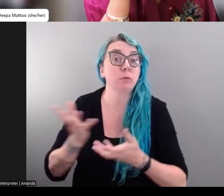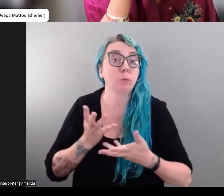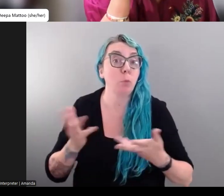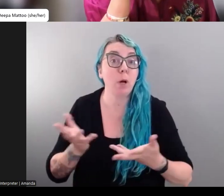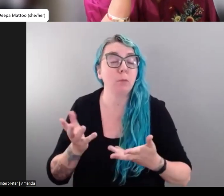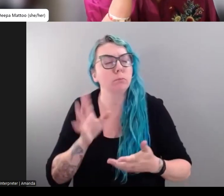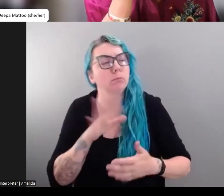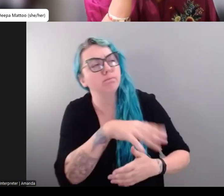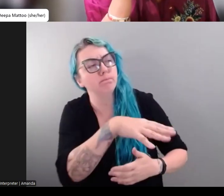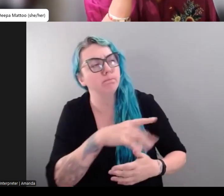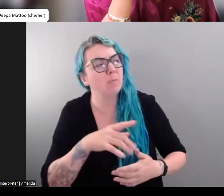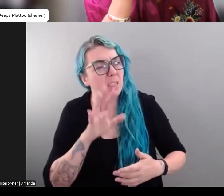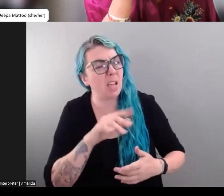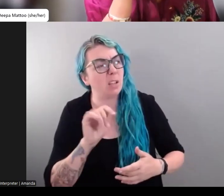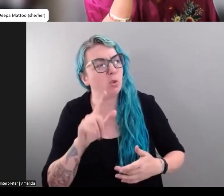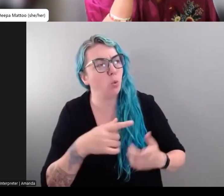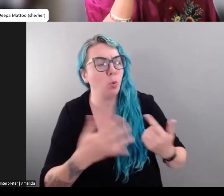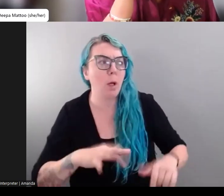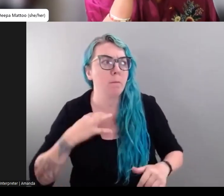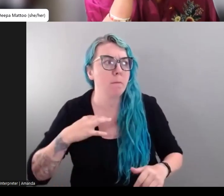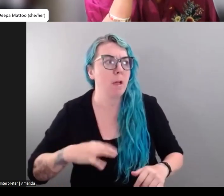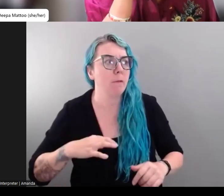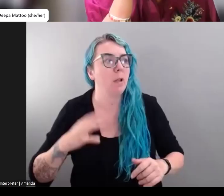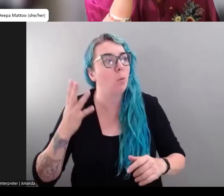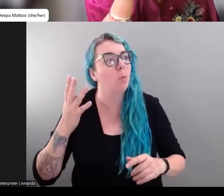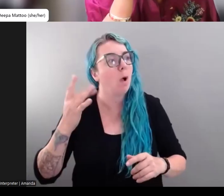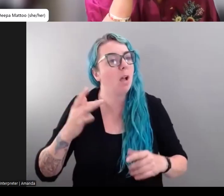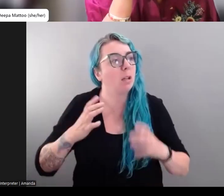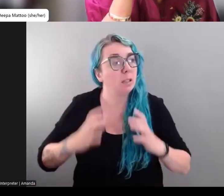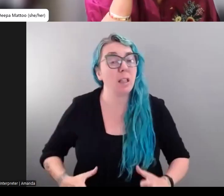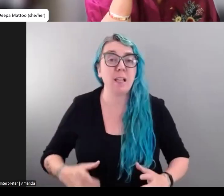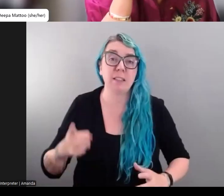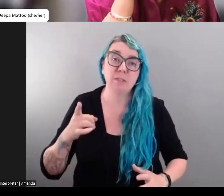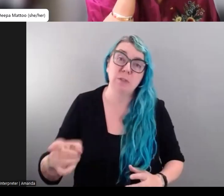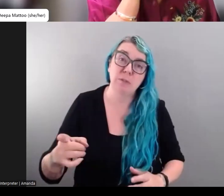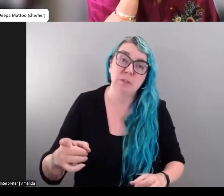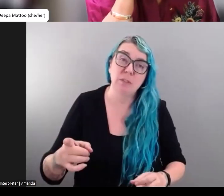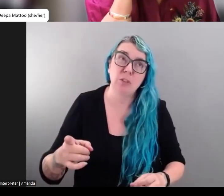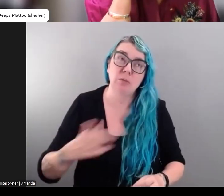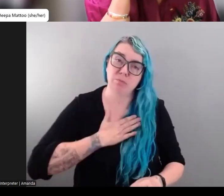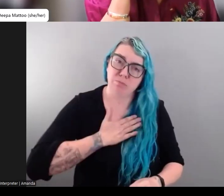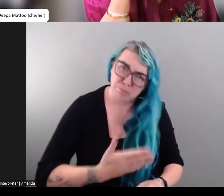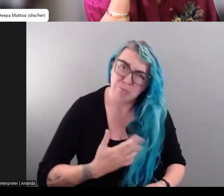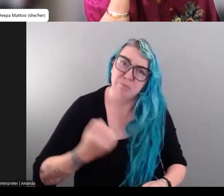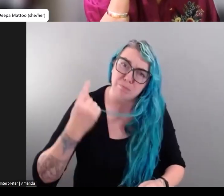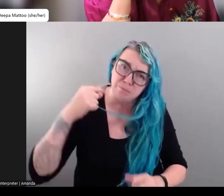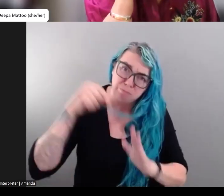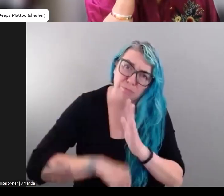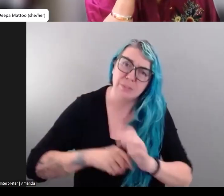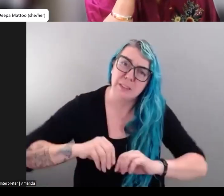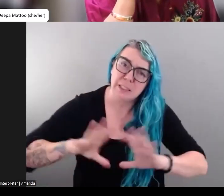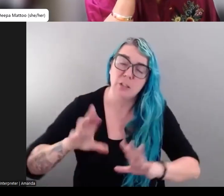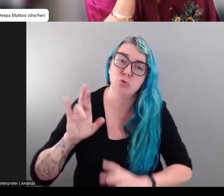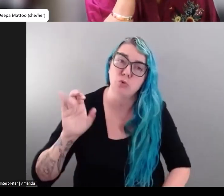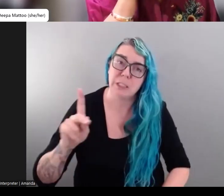them to help communicate risk to their client that their client may not actually really acknowledge as being risk in the first place, and